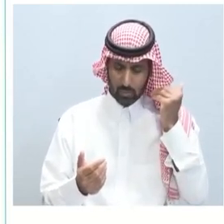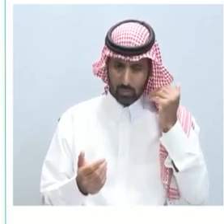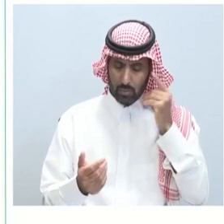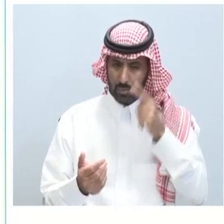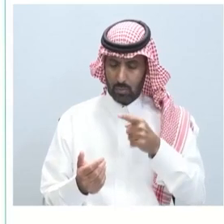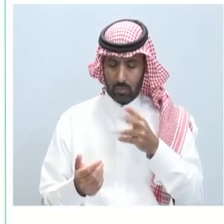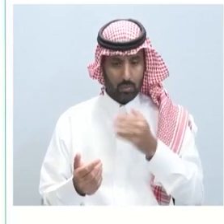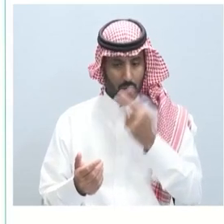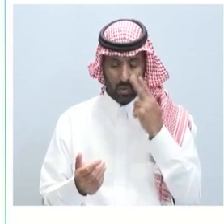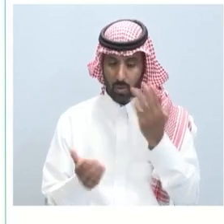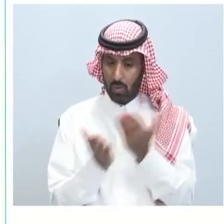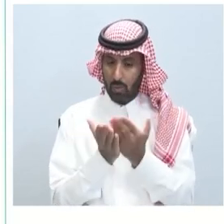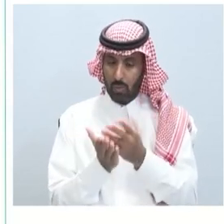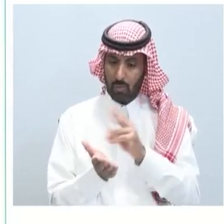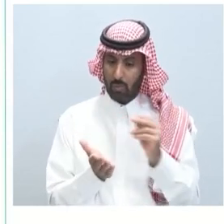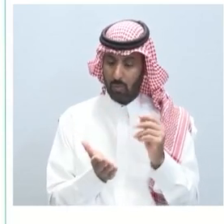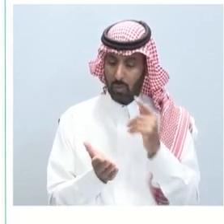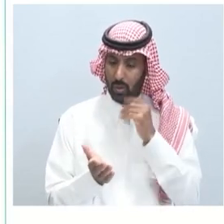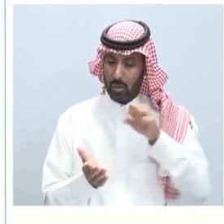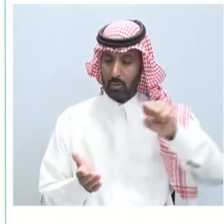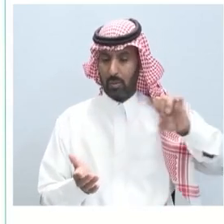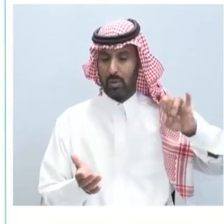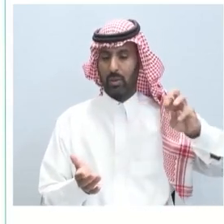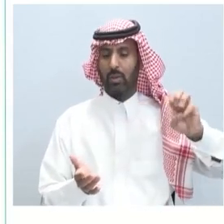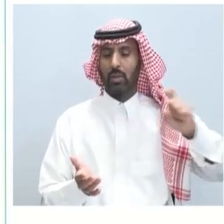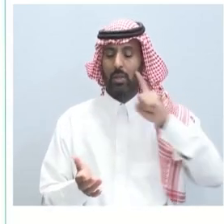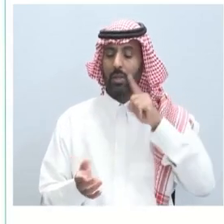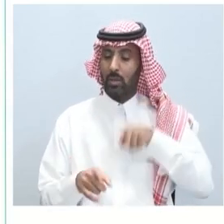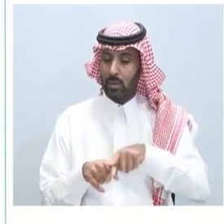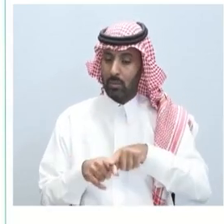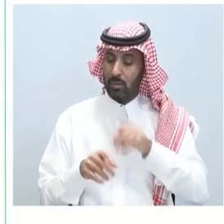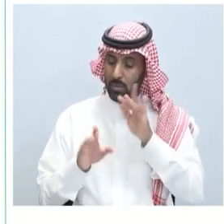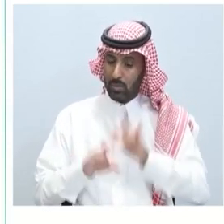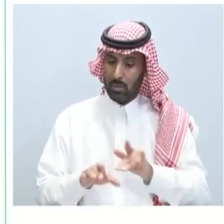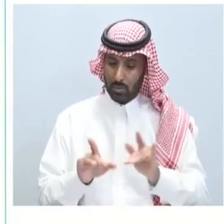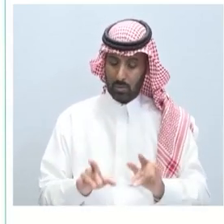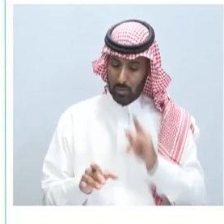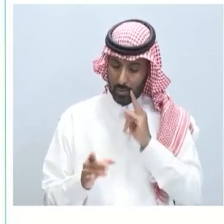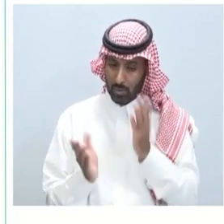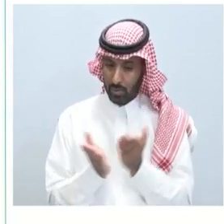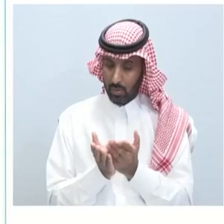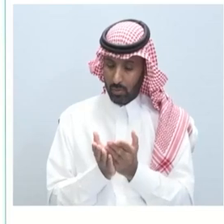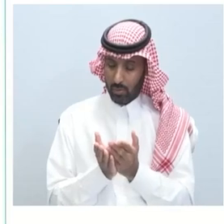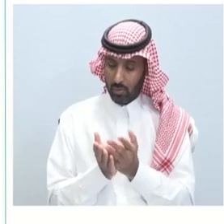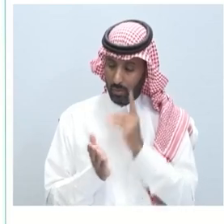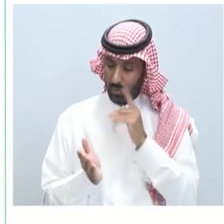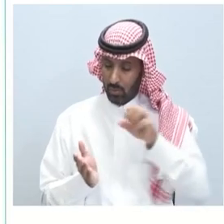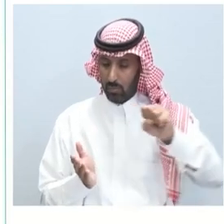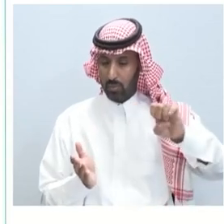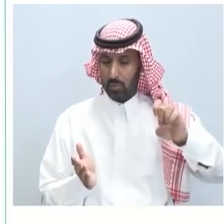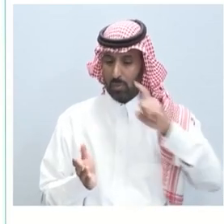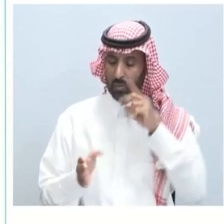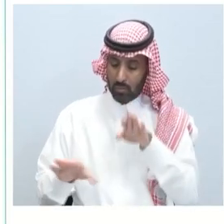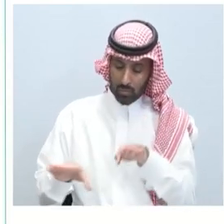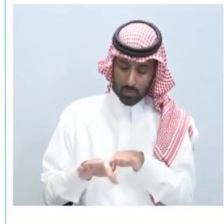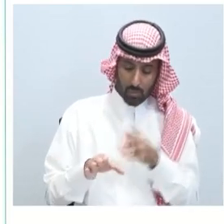is as if he had never studied. Sam is the best student in the class and is sitting right next to Mike. Sam's paper is close